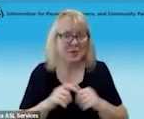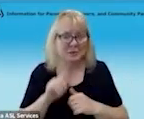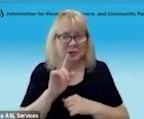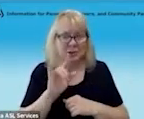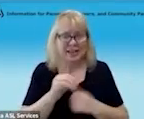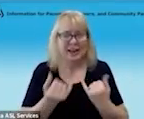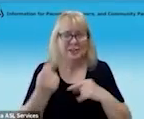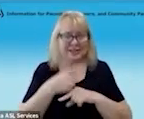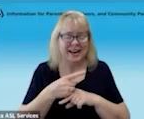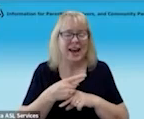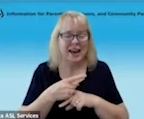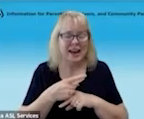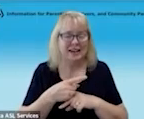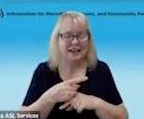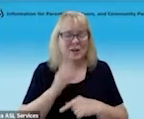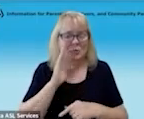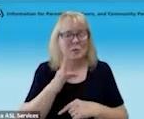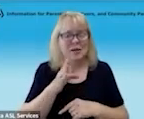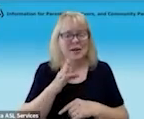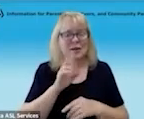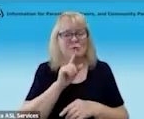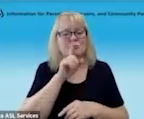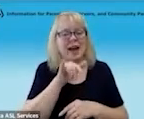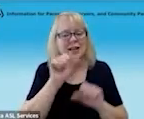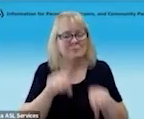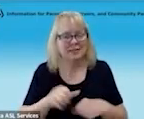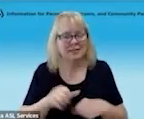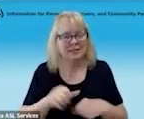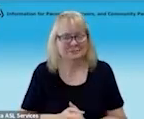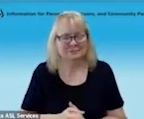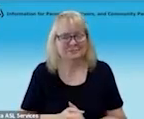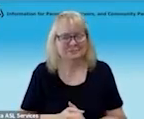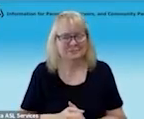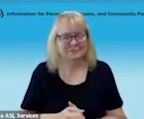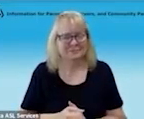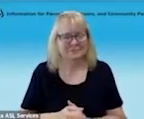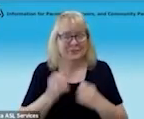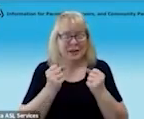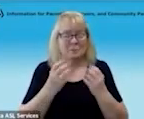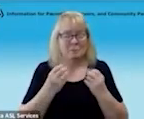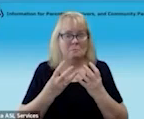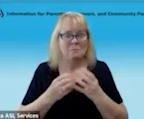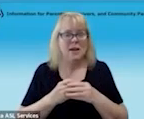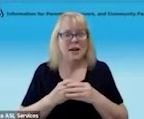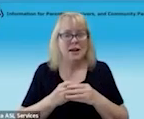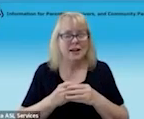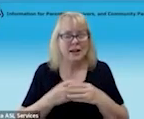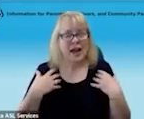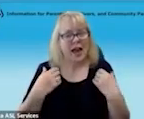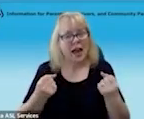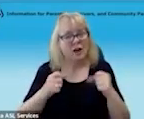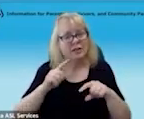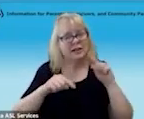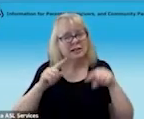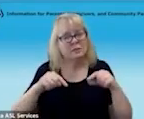Many health disparities are largely preventable. And the current disparities in